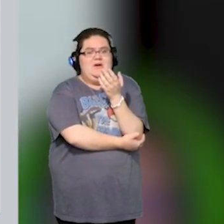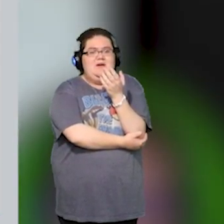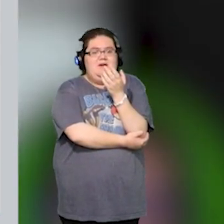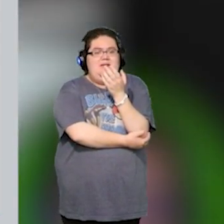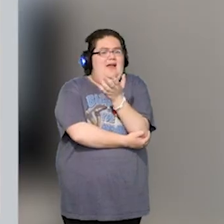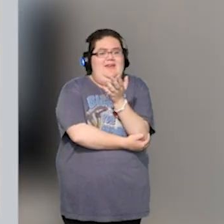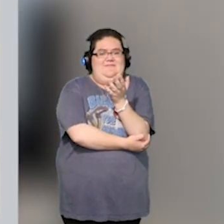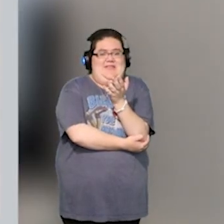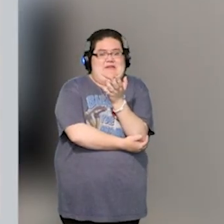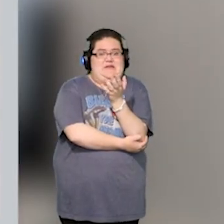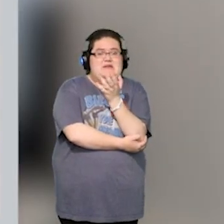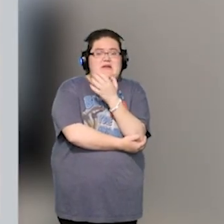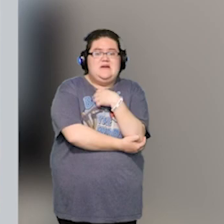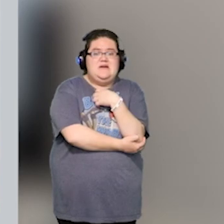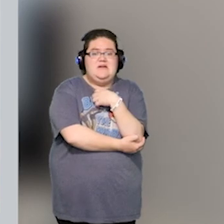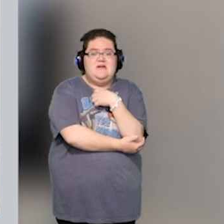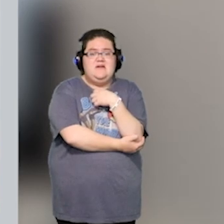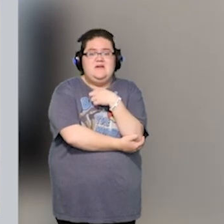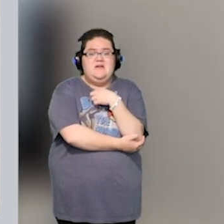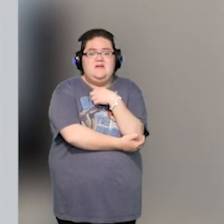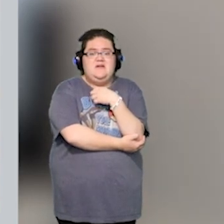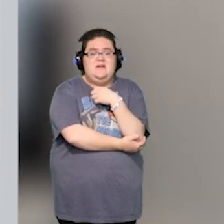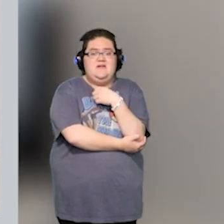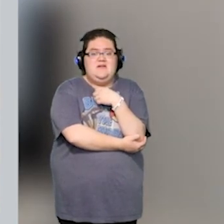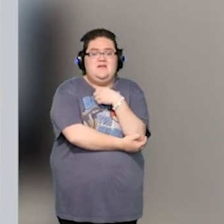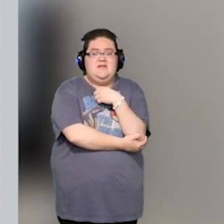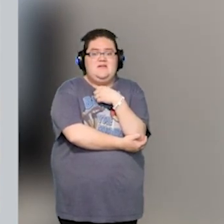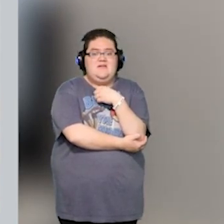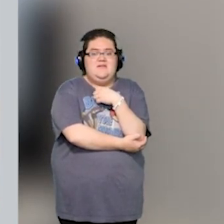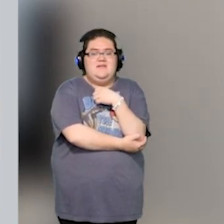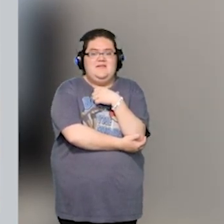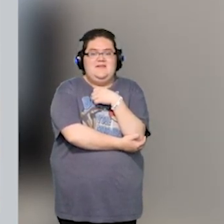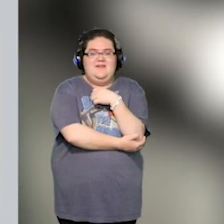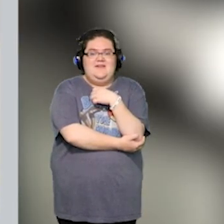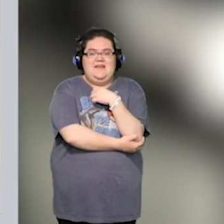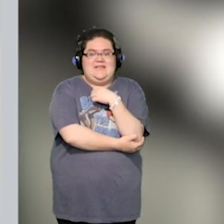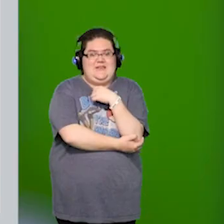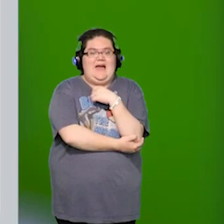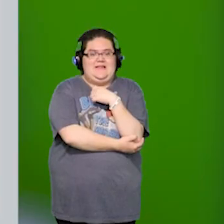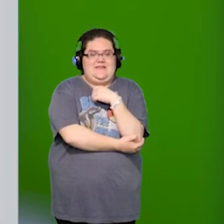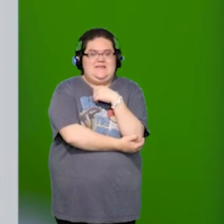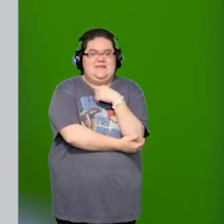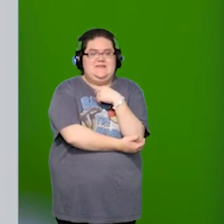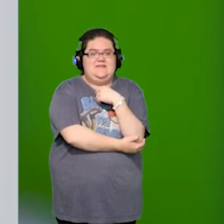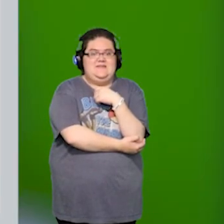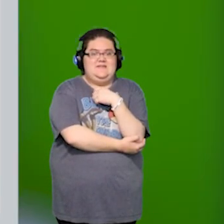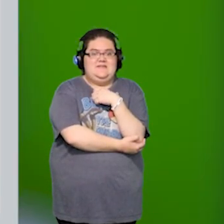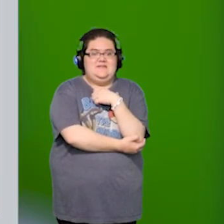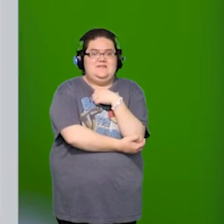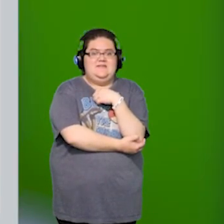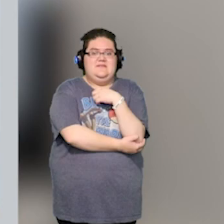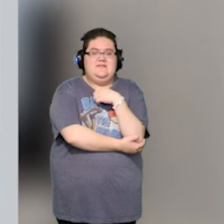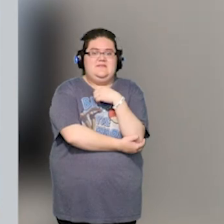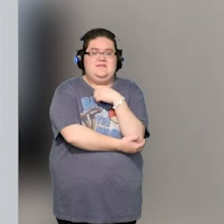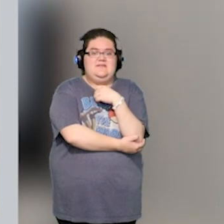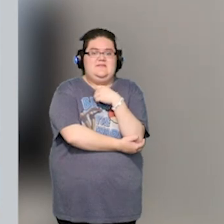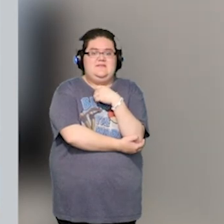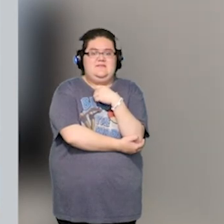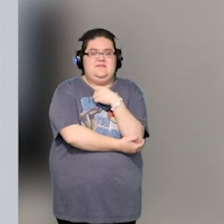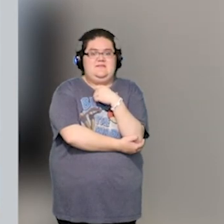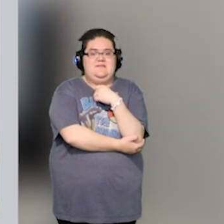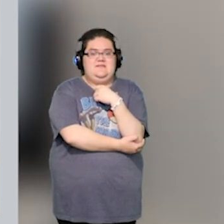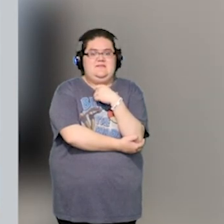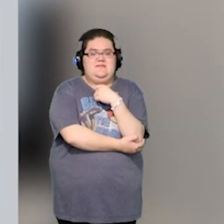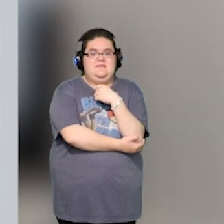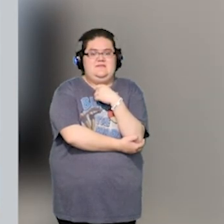No, none of this is good for you. None of this. This video has made me not want to ever try wrestling. Ever. Exactly. But, like, I've done it before, but, like, it was kind of, like,